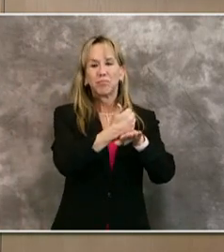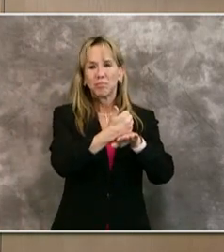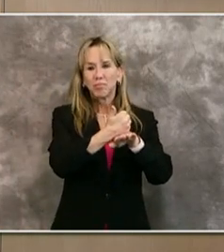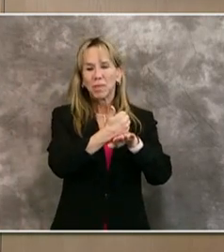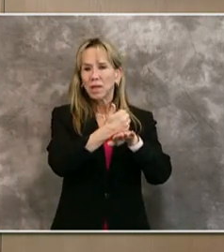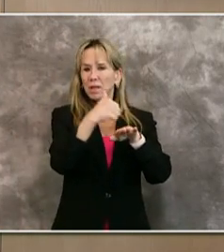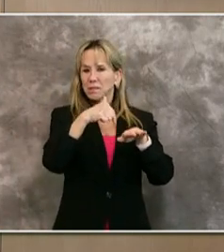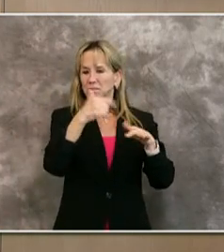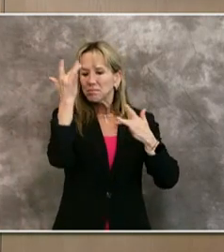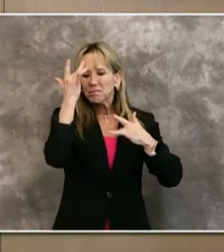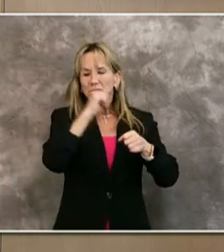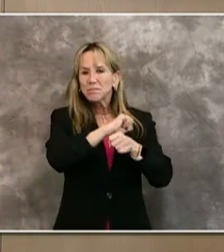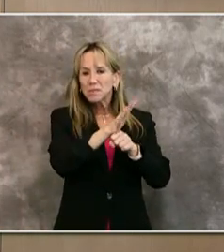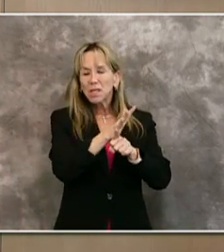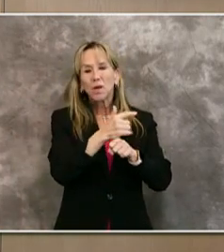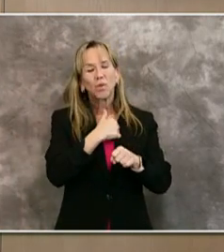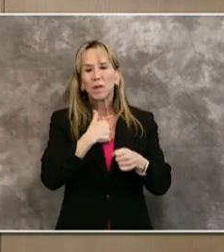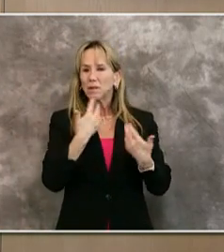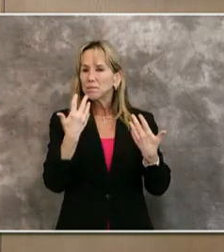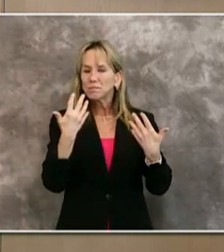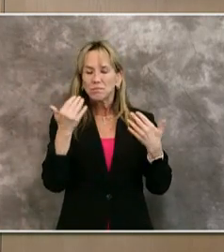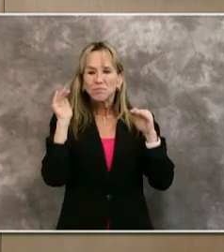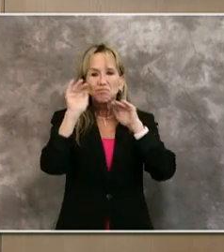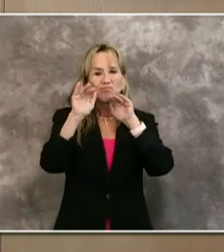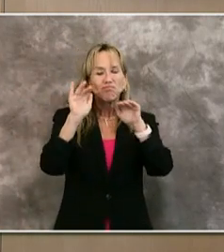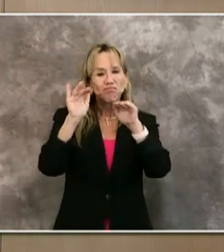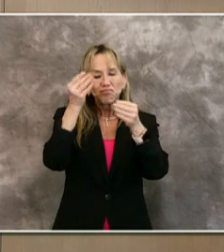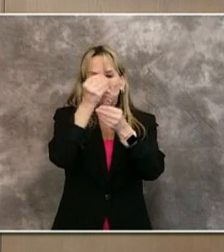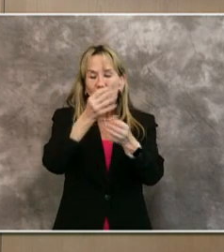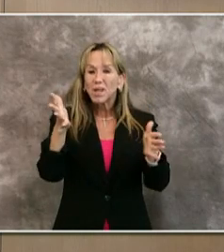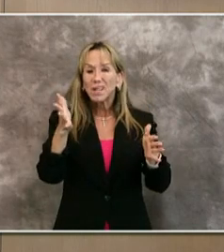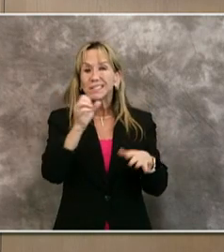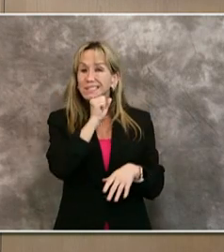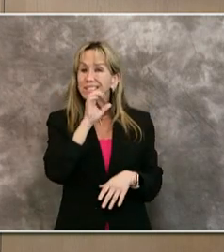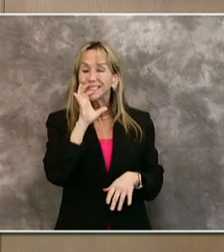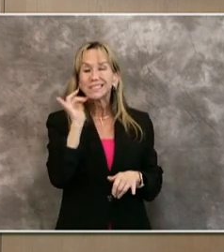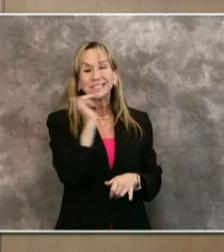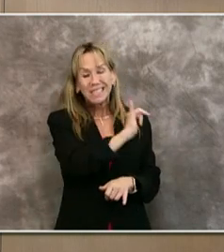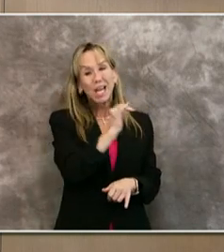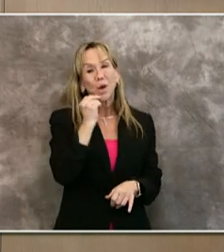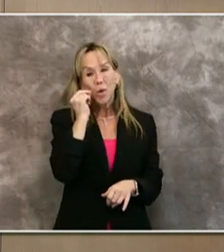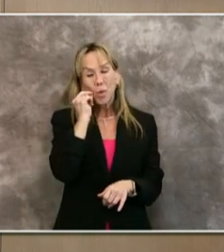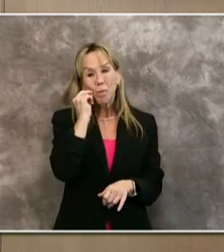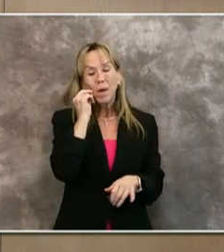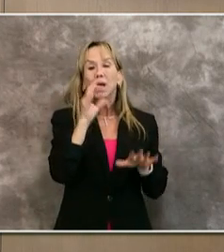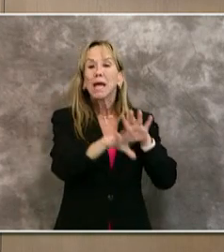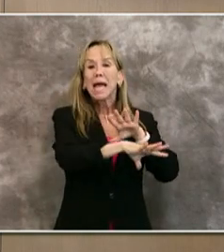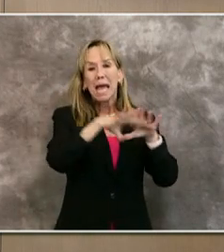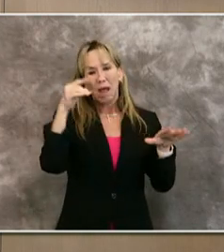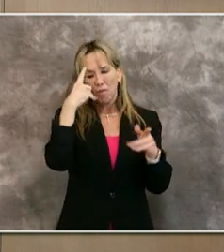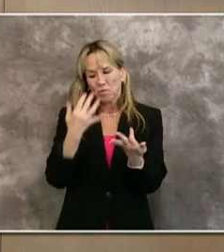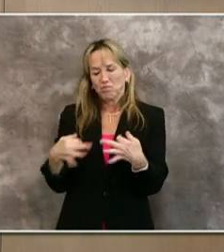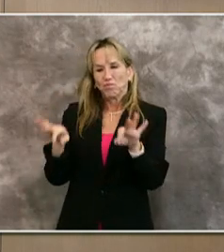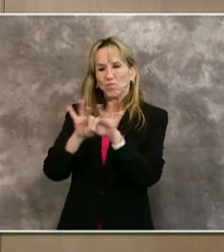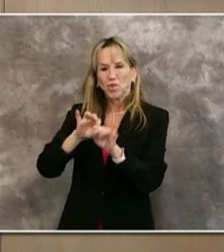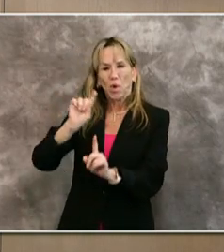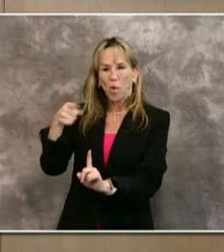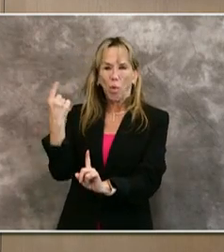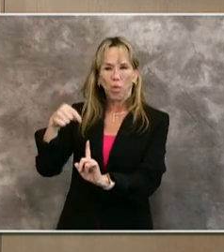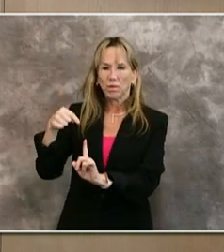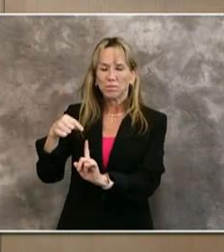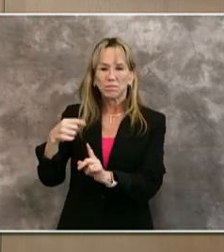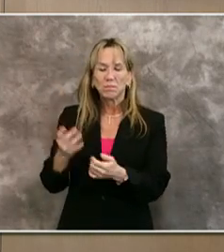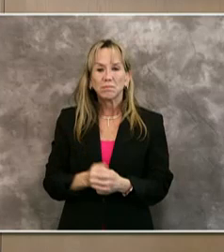recommended that our seniors stay at home and only go out for essential services.